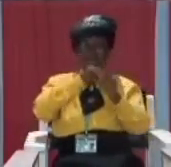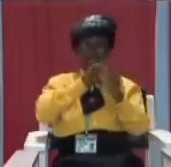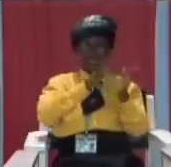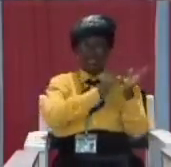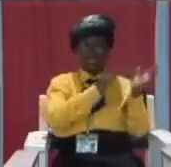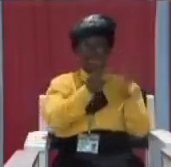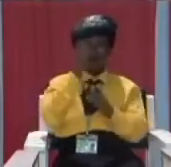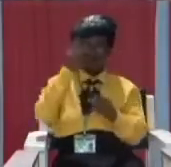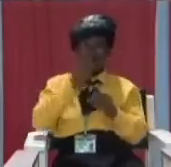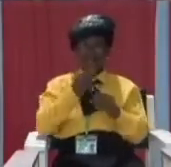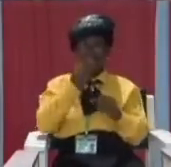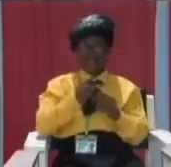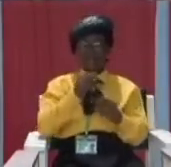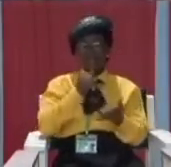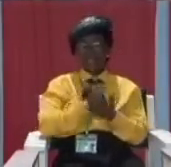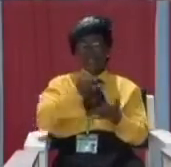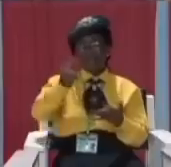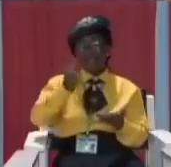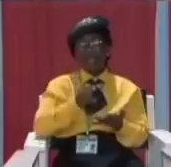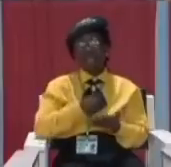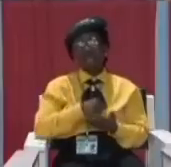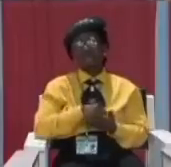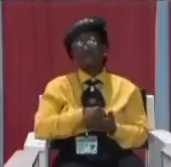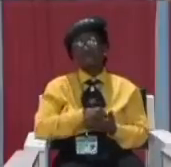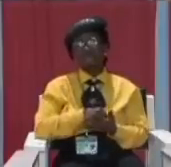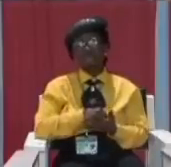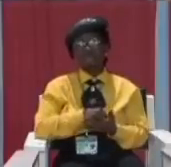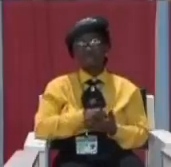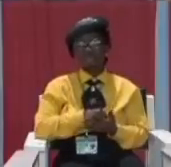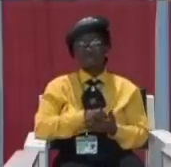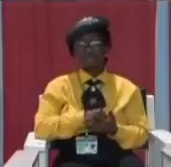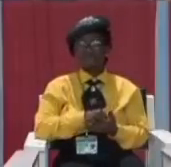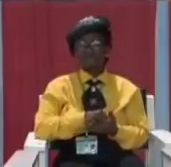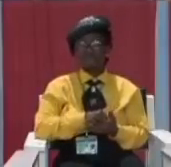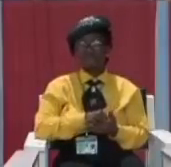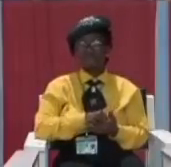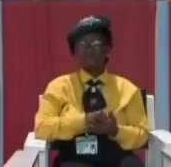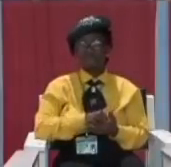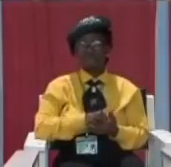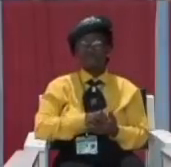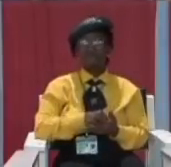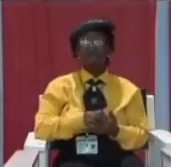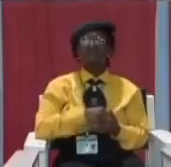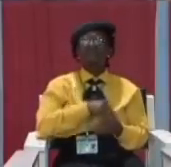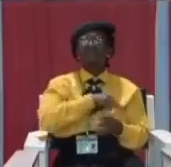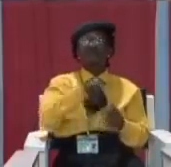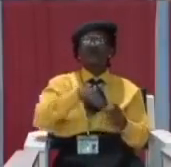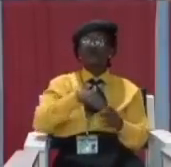Conclusion.